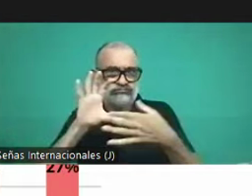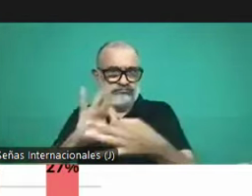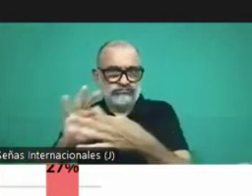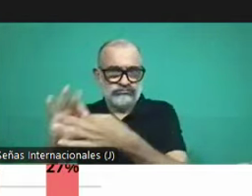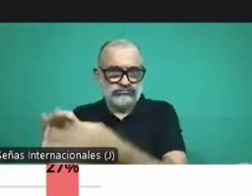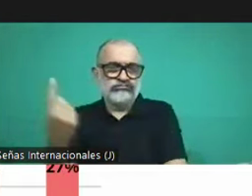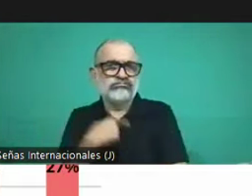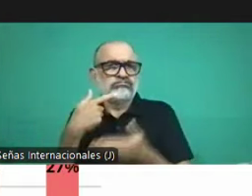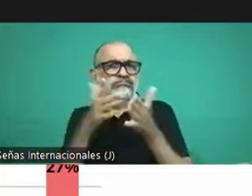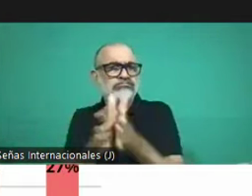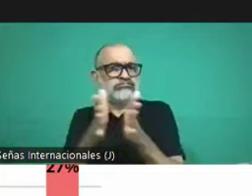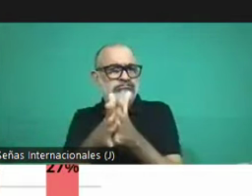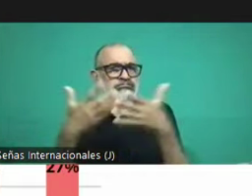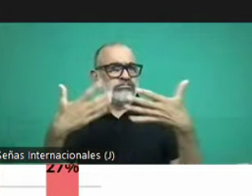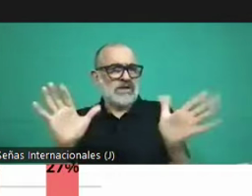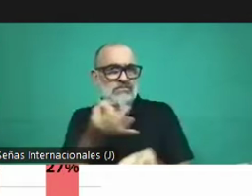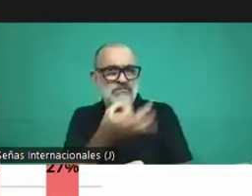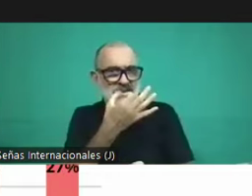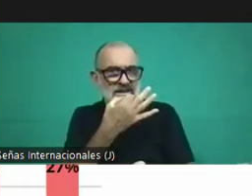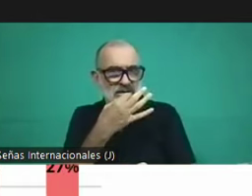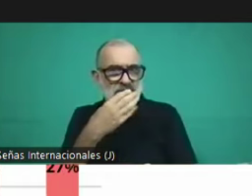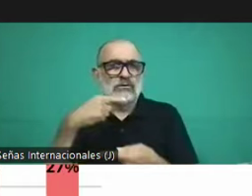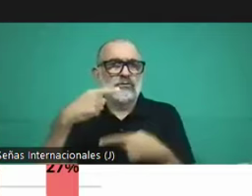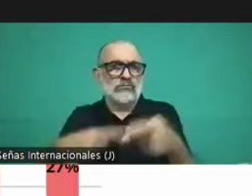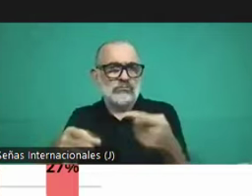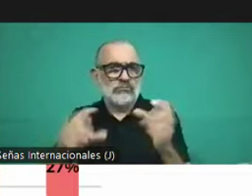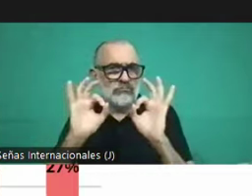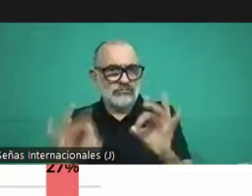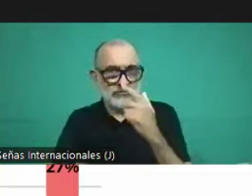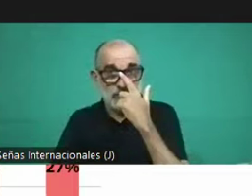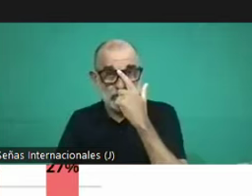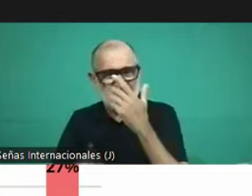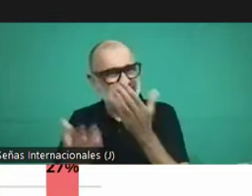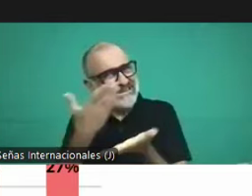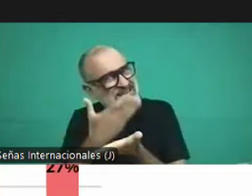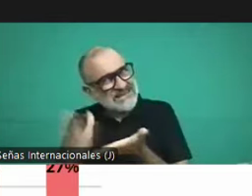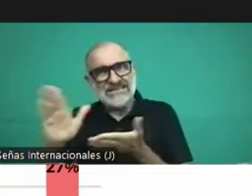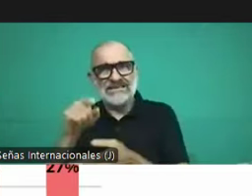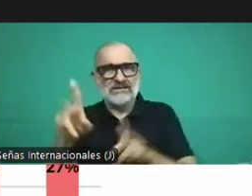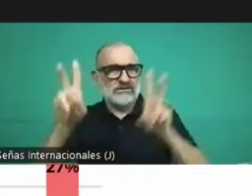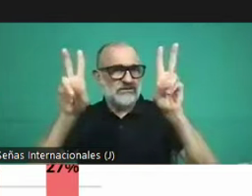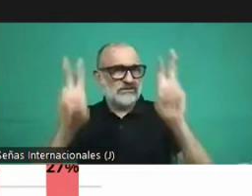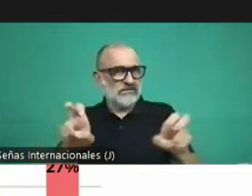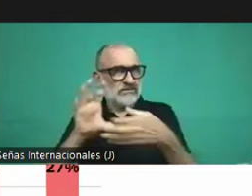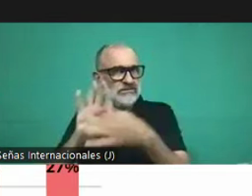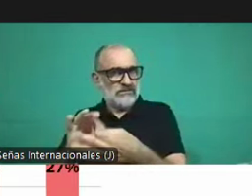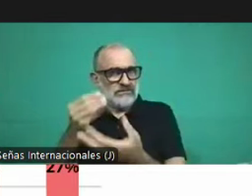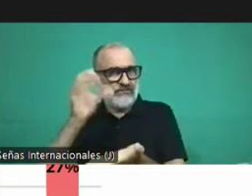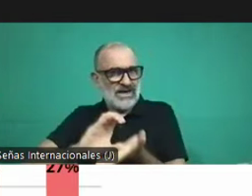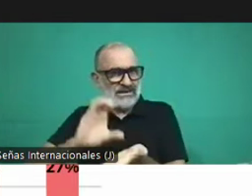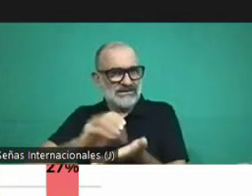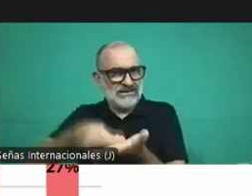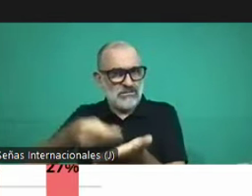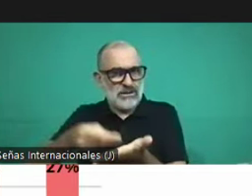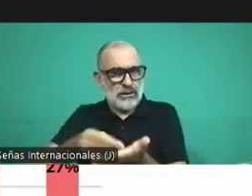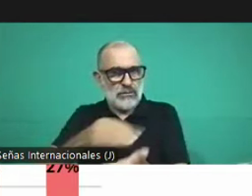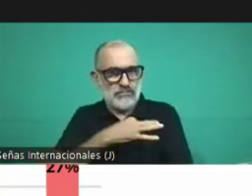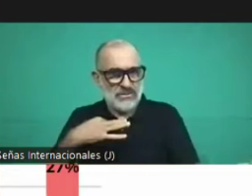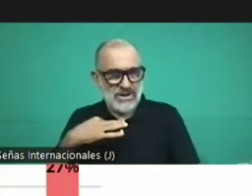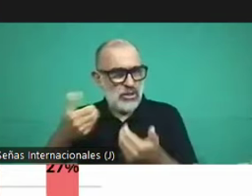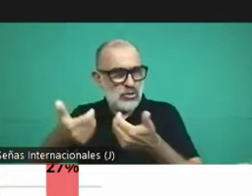related in reference to these high costs, avoiding these costs of being translated onto the private and in the last